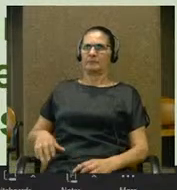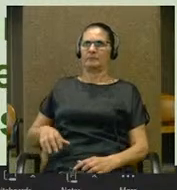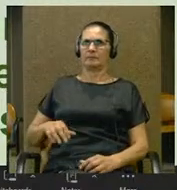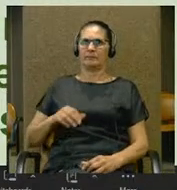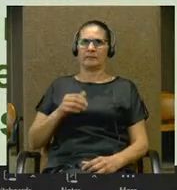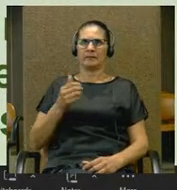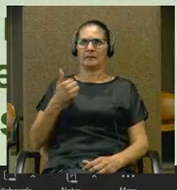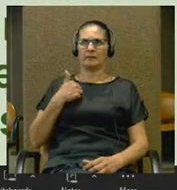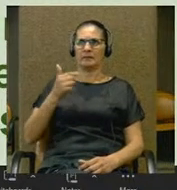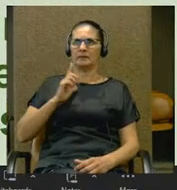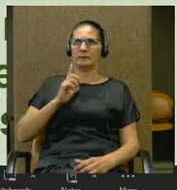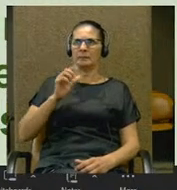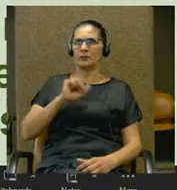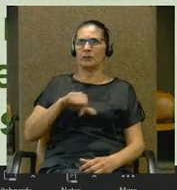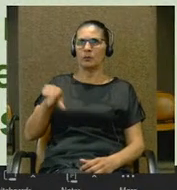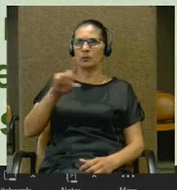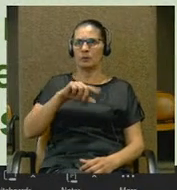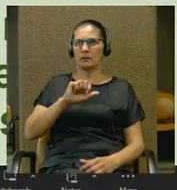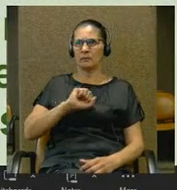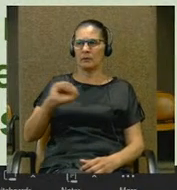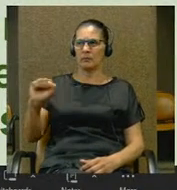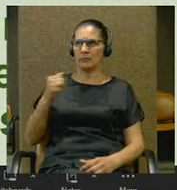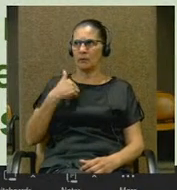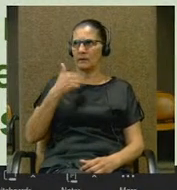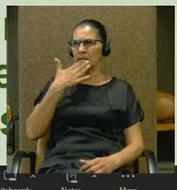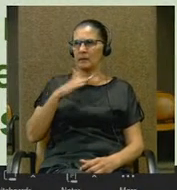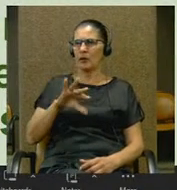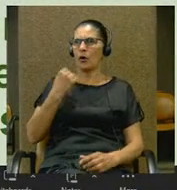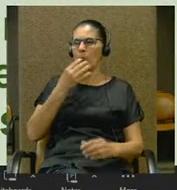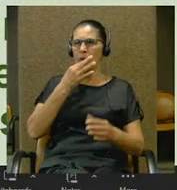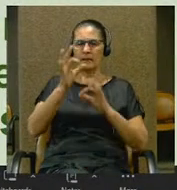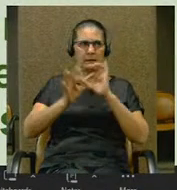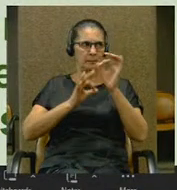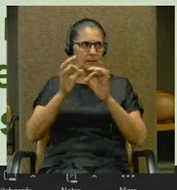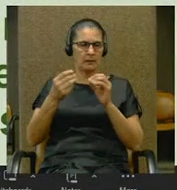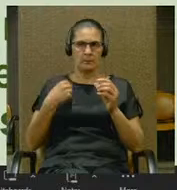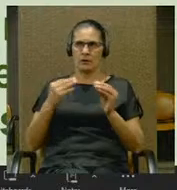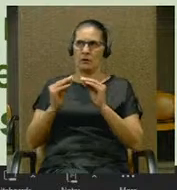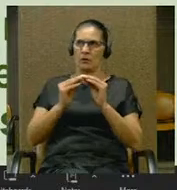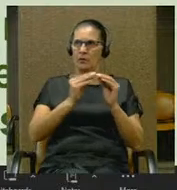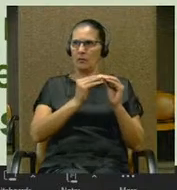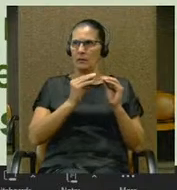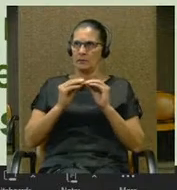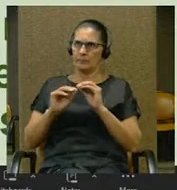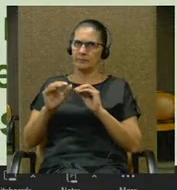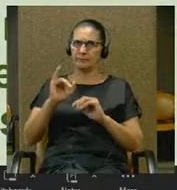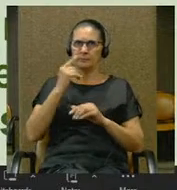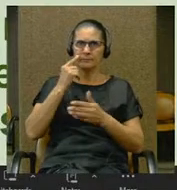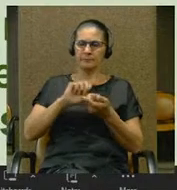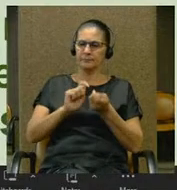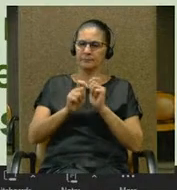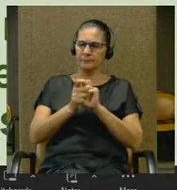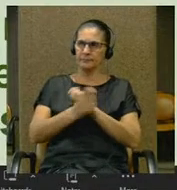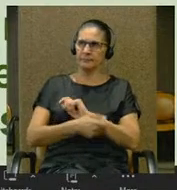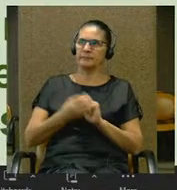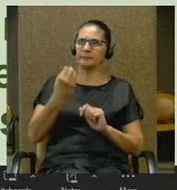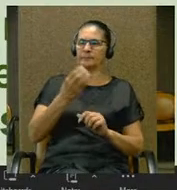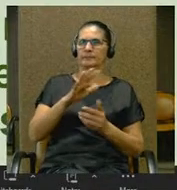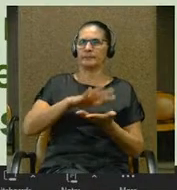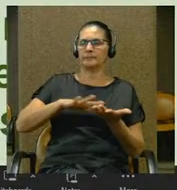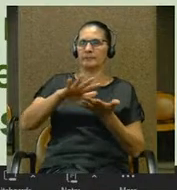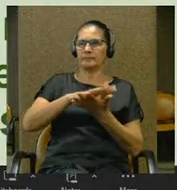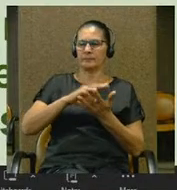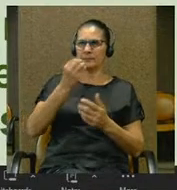Okay, I hope you can hear me. As my colleague said, there have been some changes